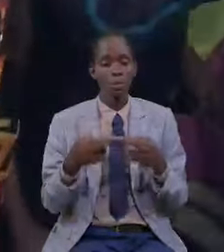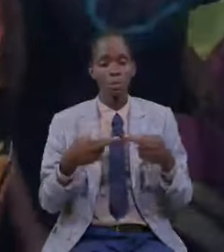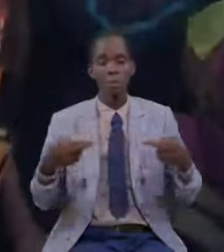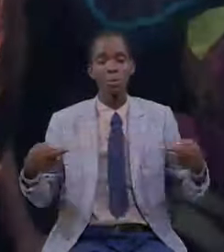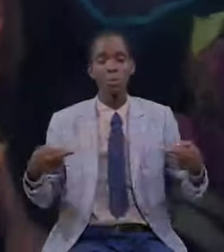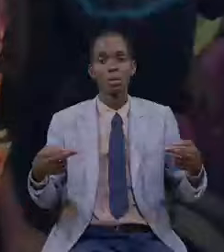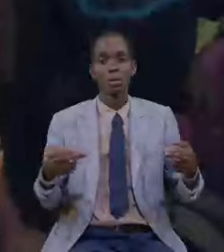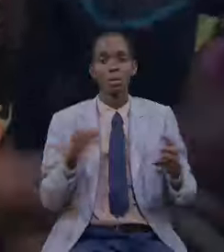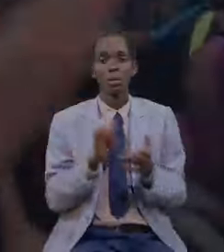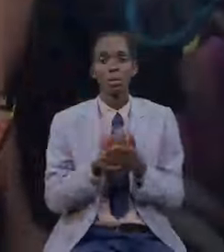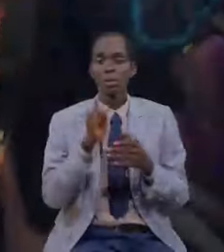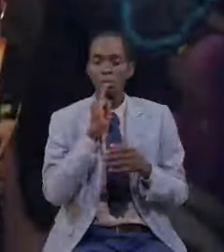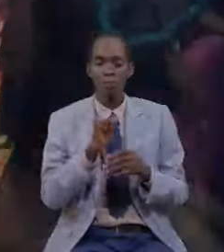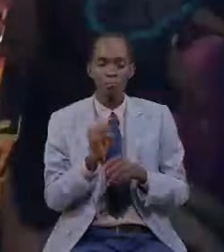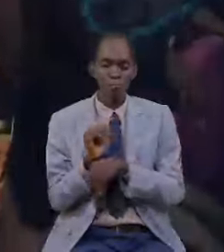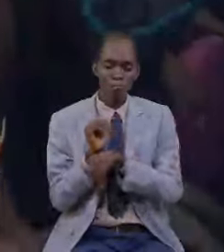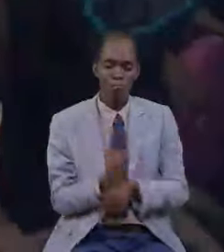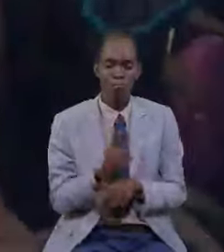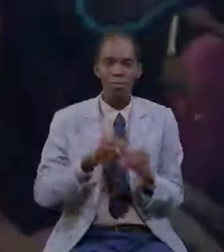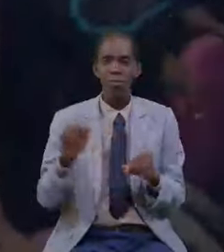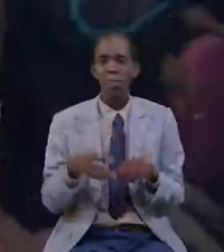tying you in any way, broken.